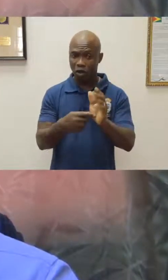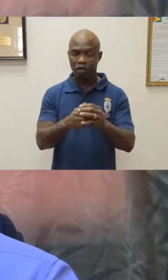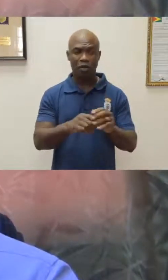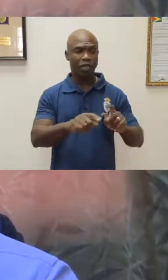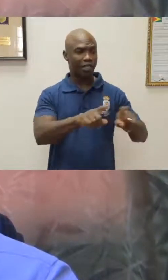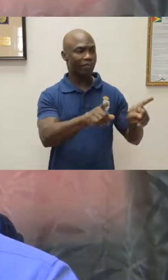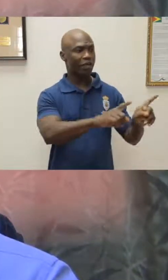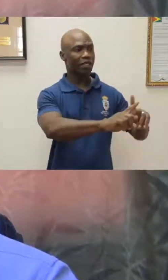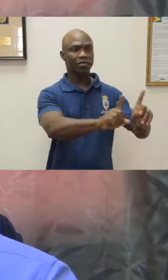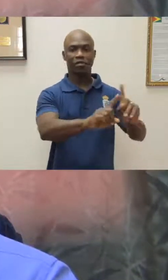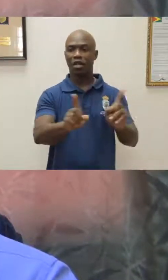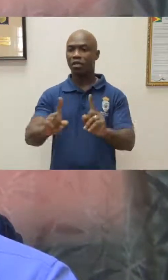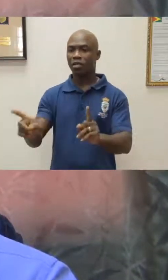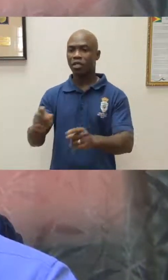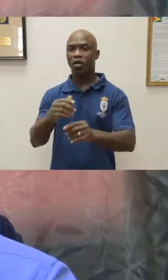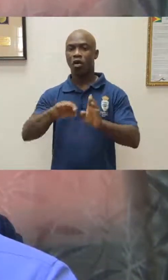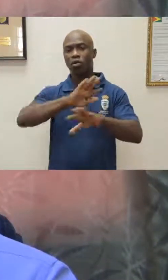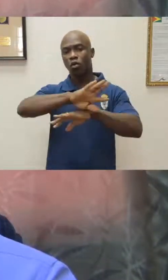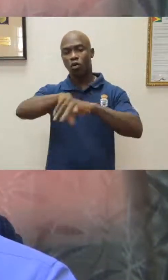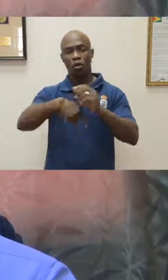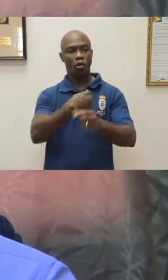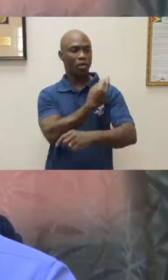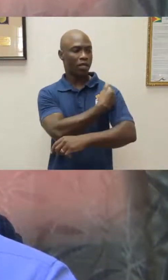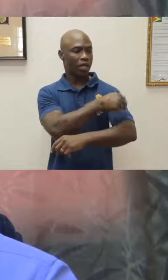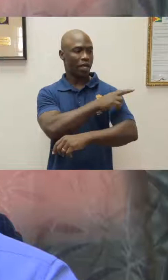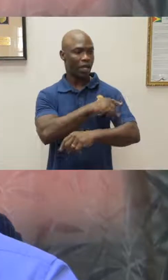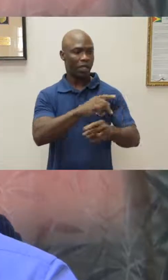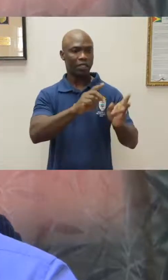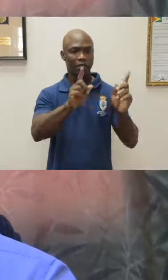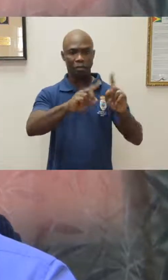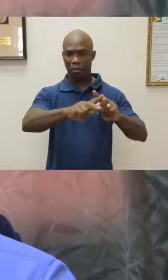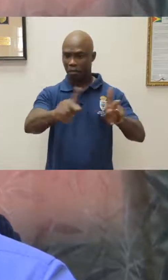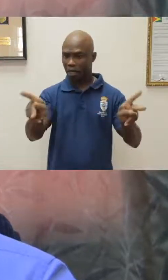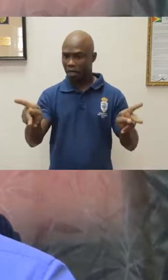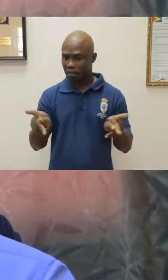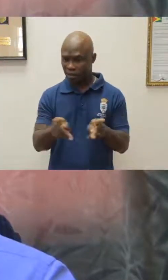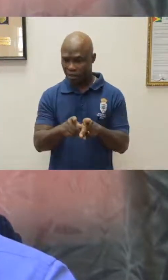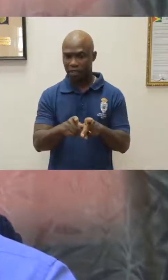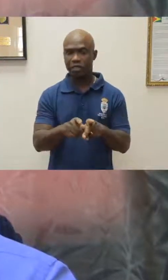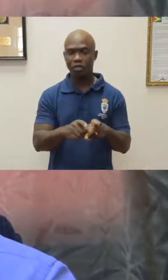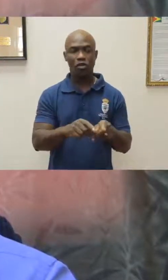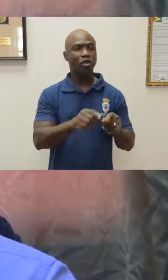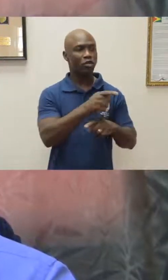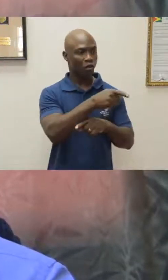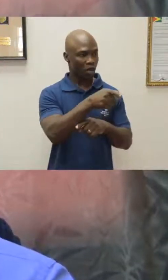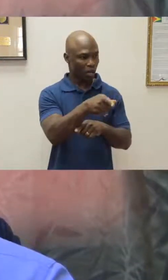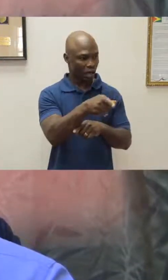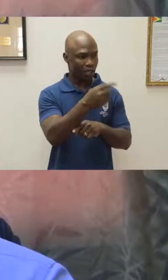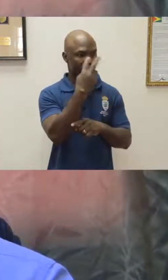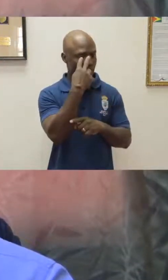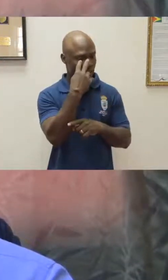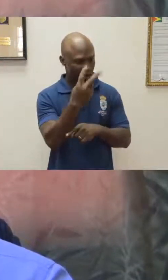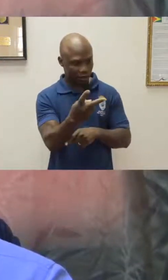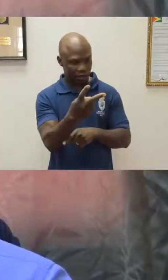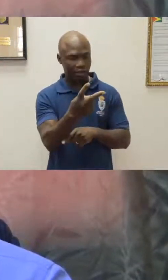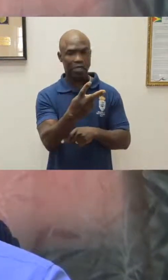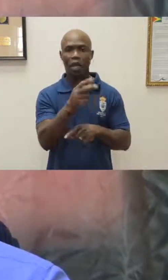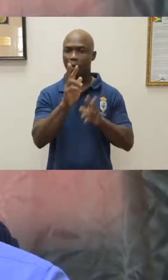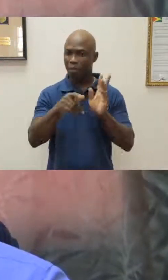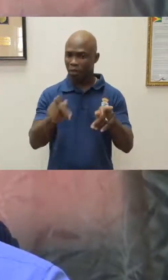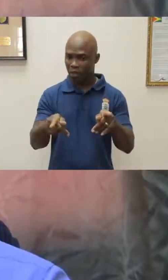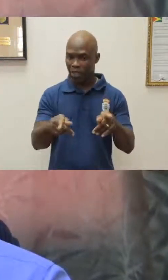offices, businesses, and other places where it is observed that residents congregate. There is also